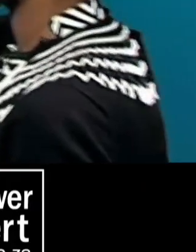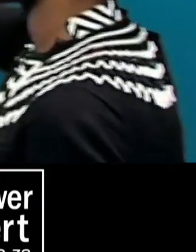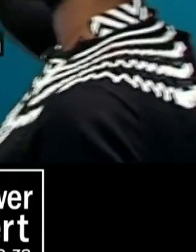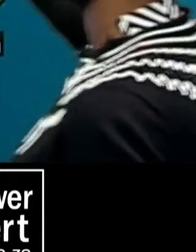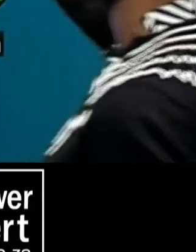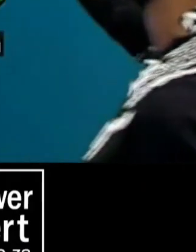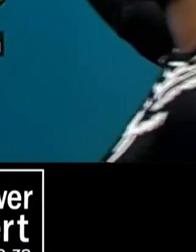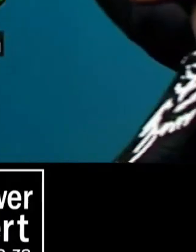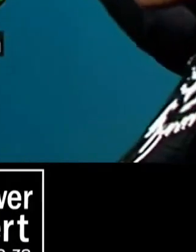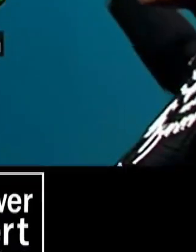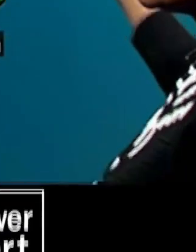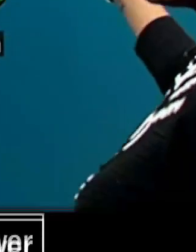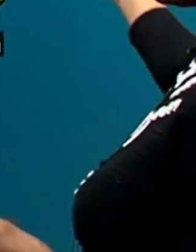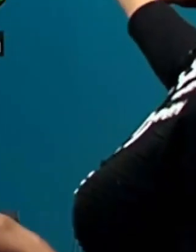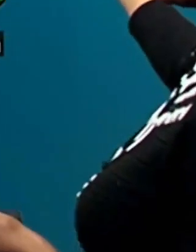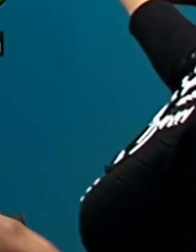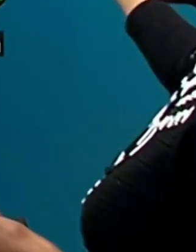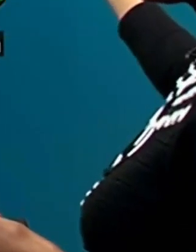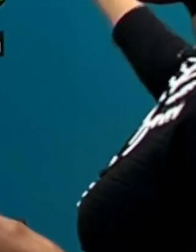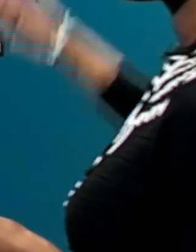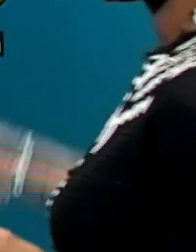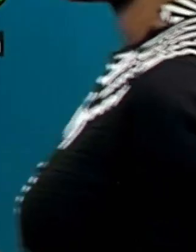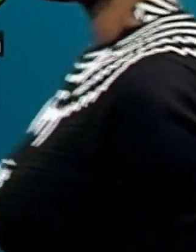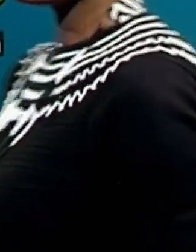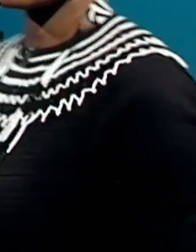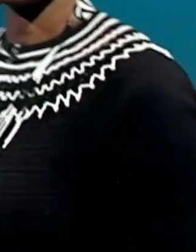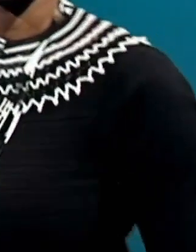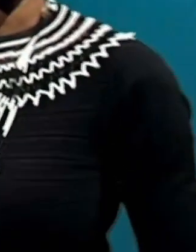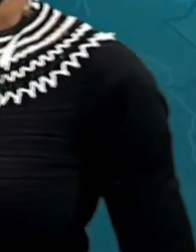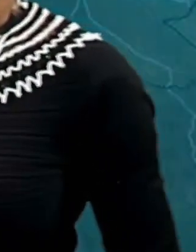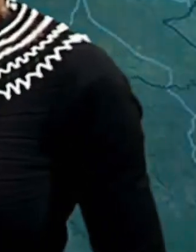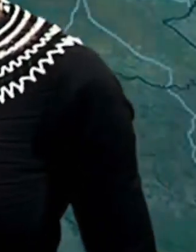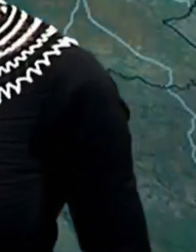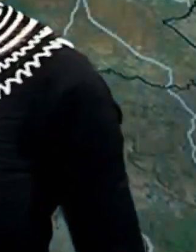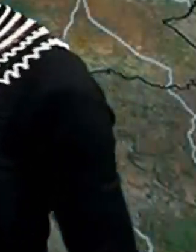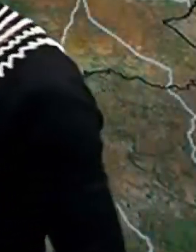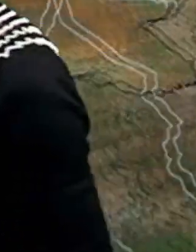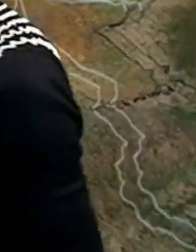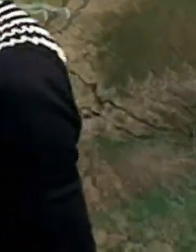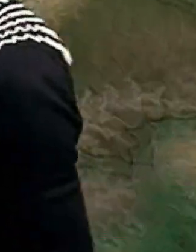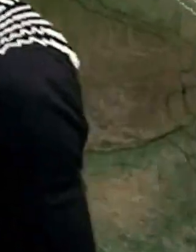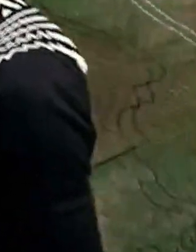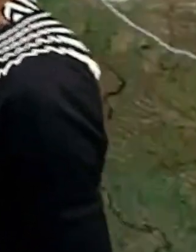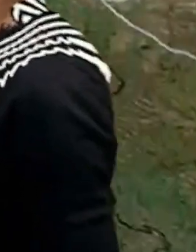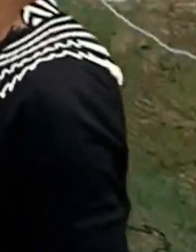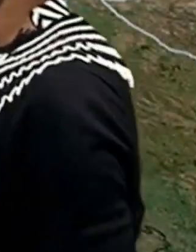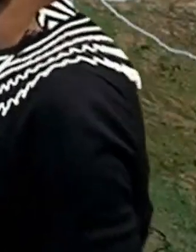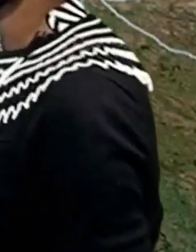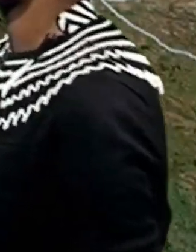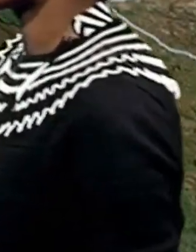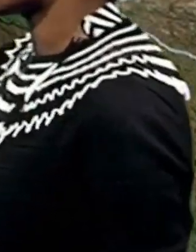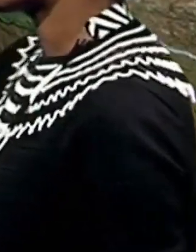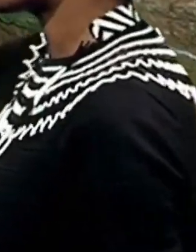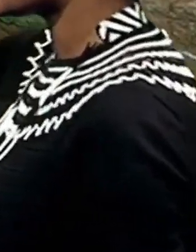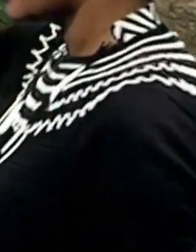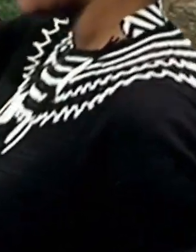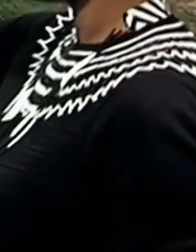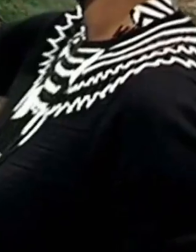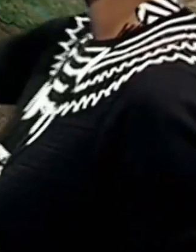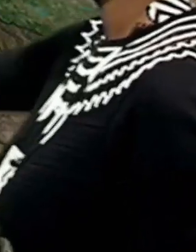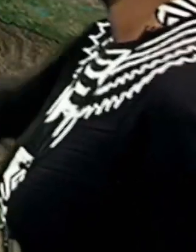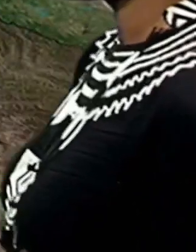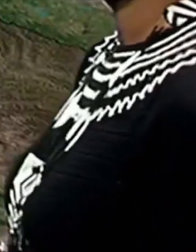jwa naga, mme re lebella gape Polokwane le go tla nna le dipula tsa matla ka dibi mo karolong ya Limpopo le Mpumalanga. Le di-temperature tsa rona Free State